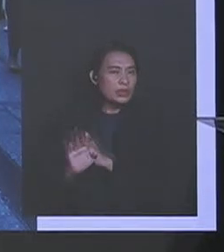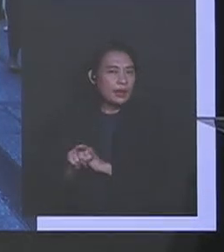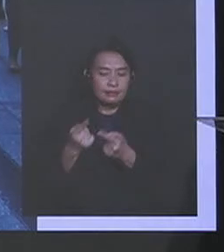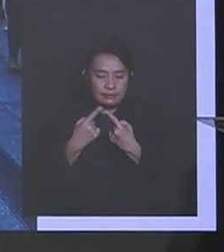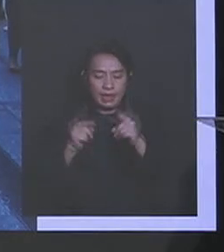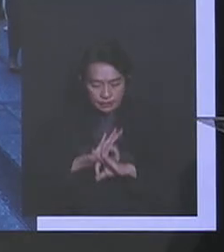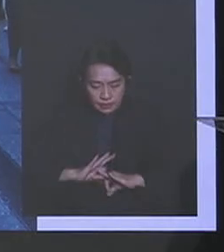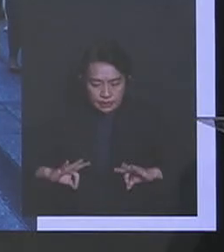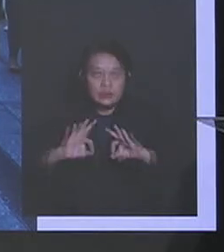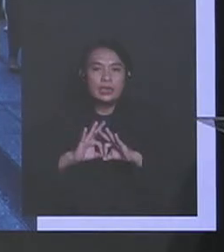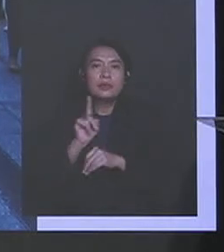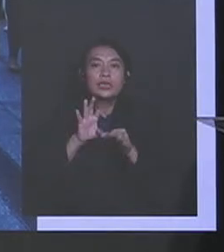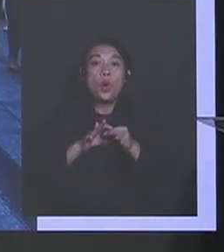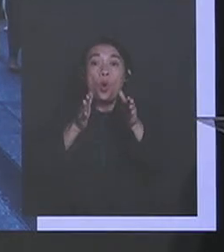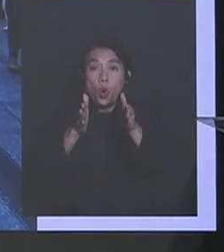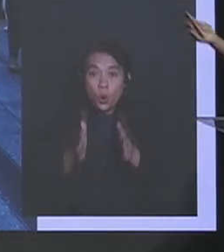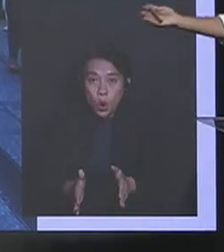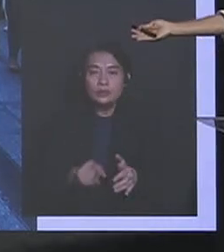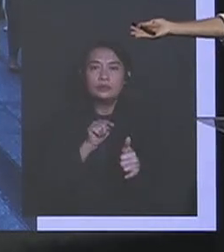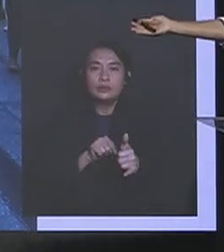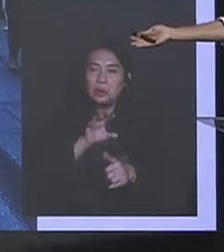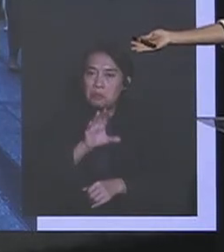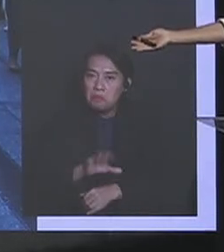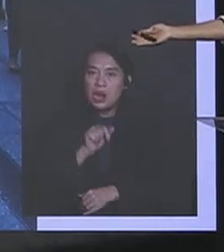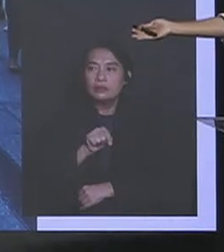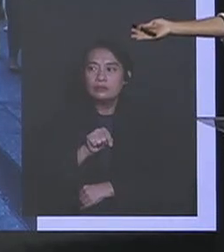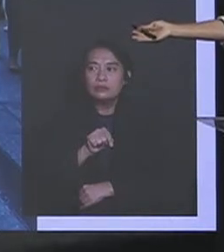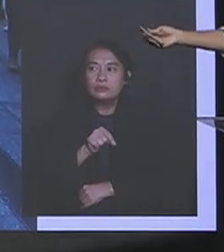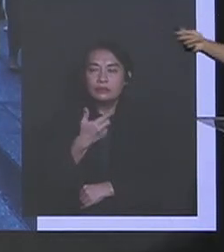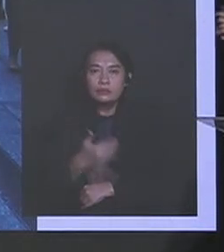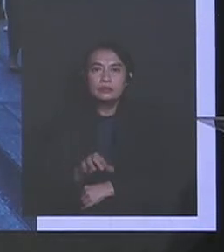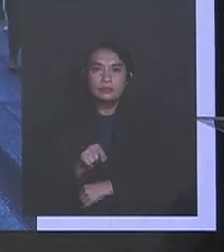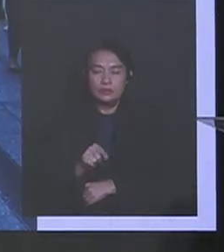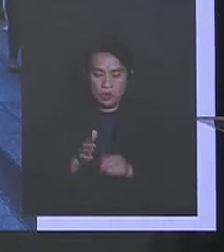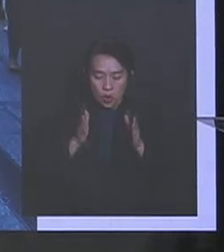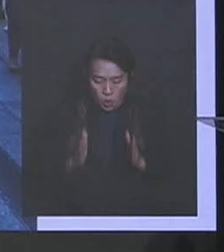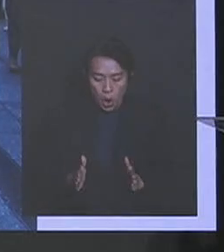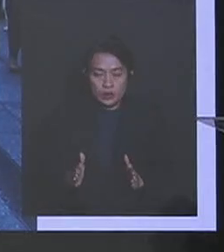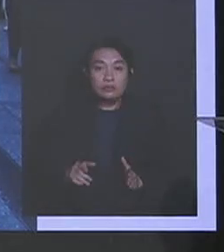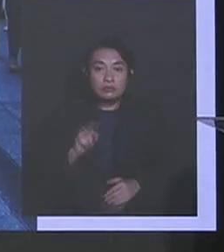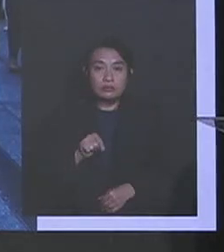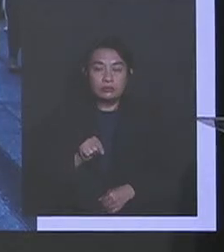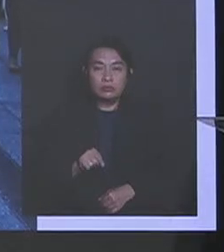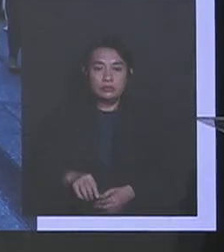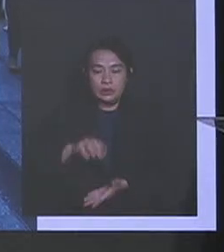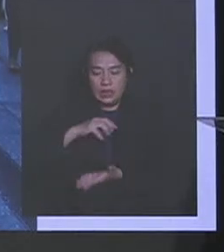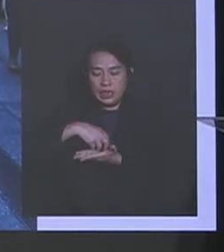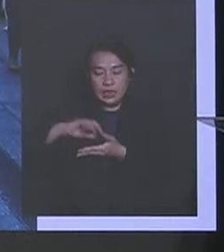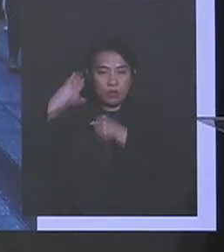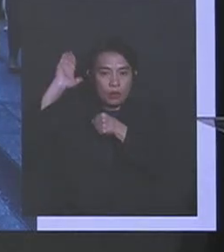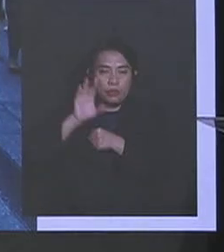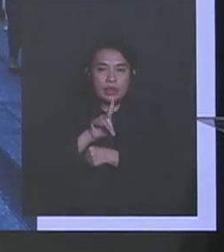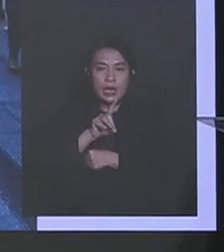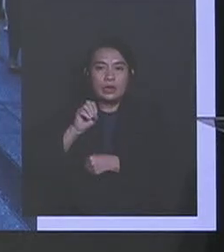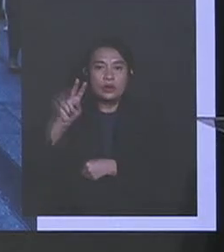city from their perspective. So, Don doesn't have to get on his knees to look at a model, but it's really